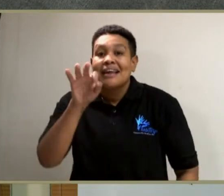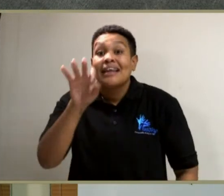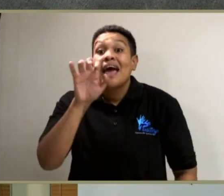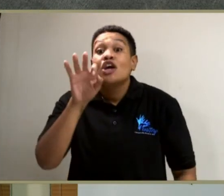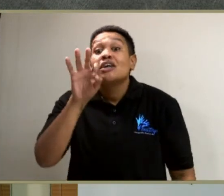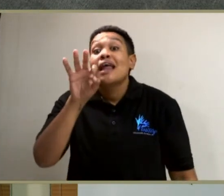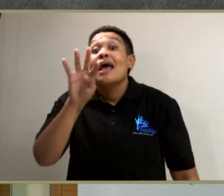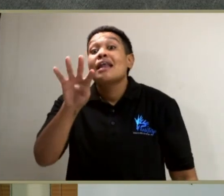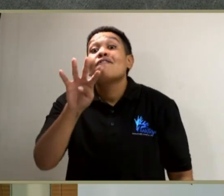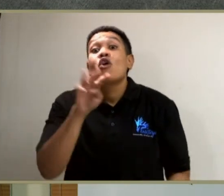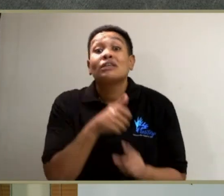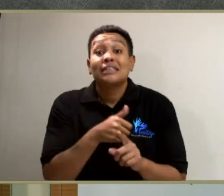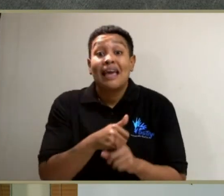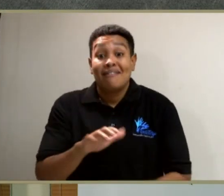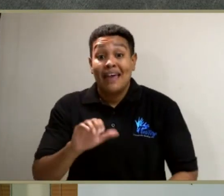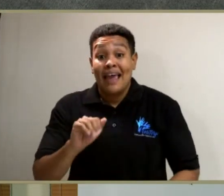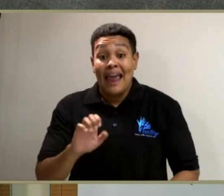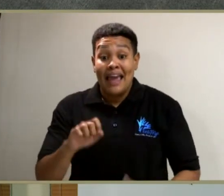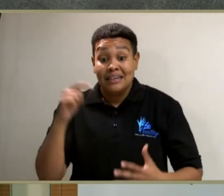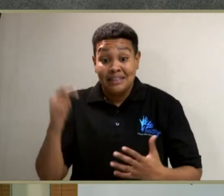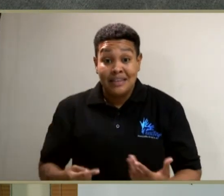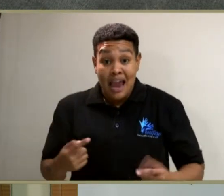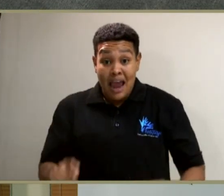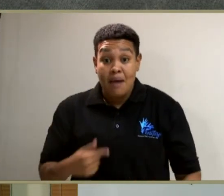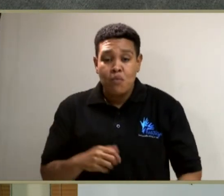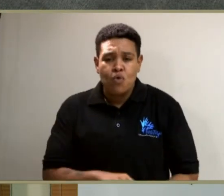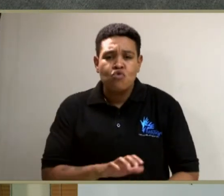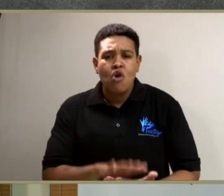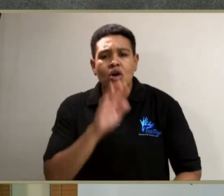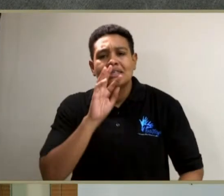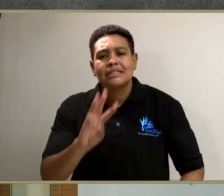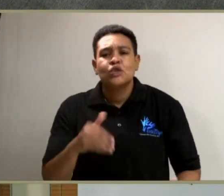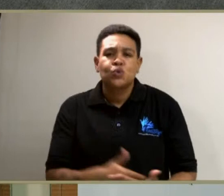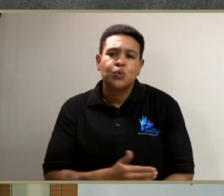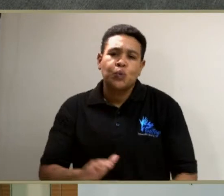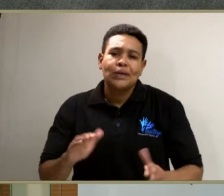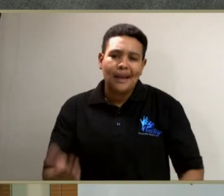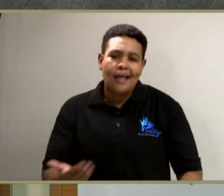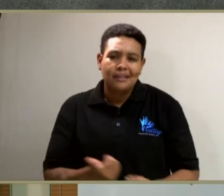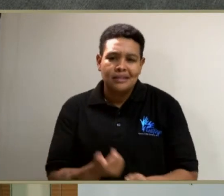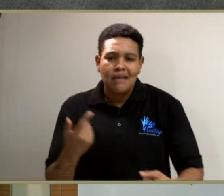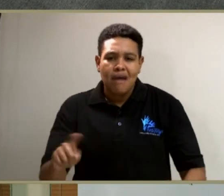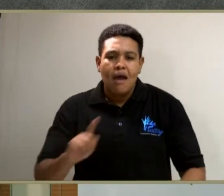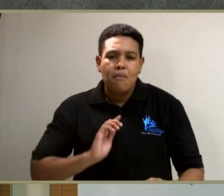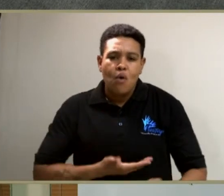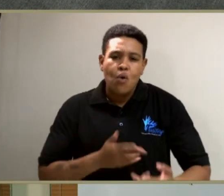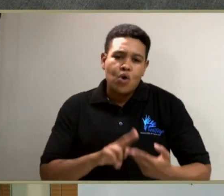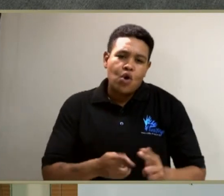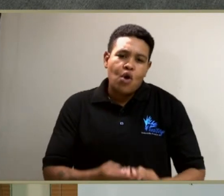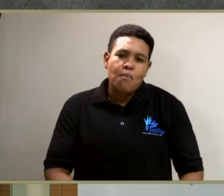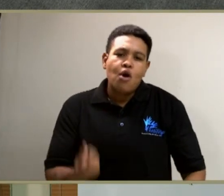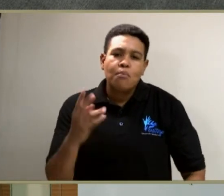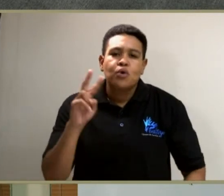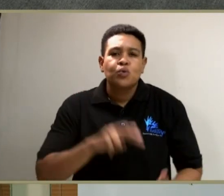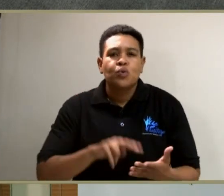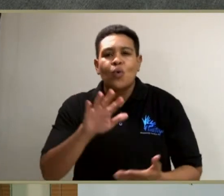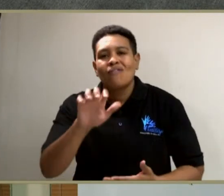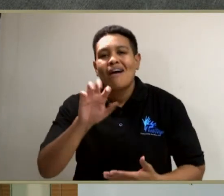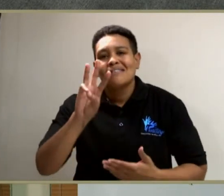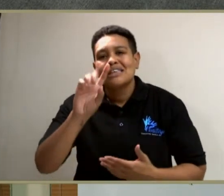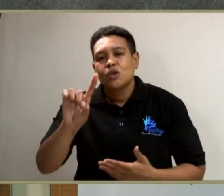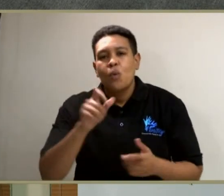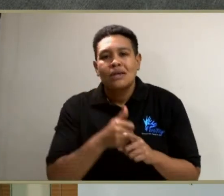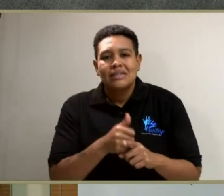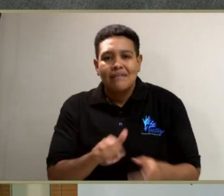116,994 cases. We also recorded 6 new deaths, and that brings our numbers to